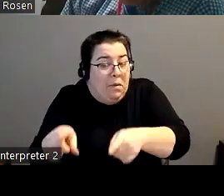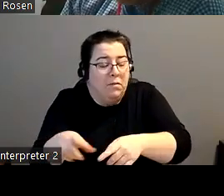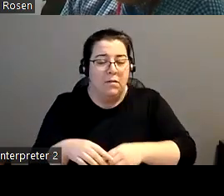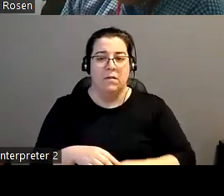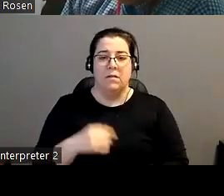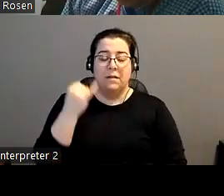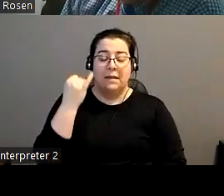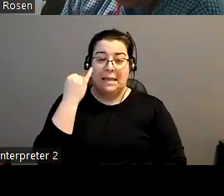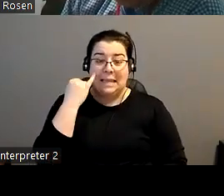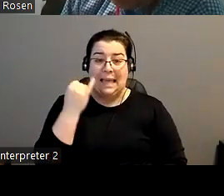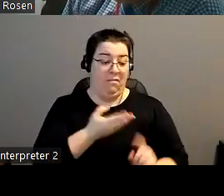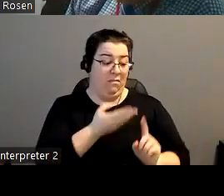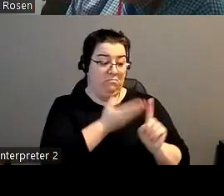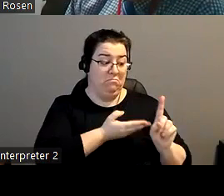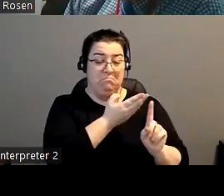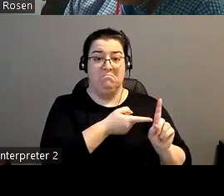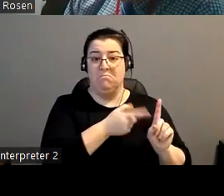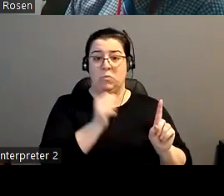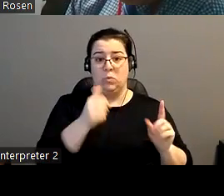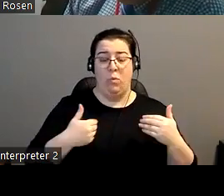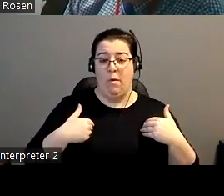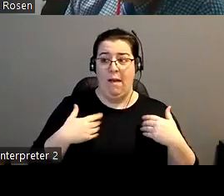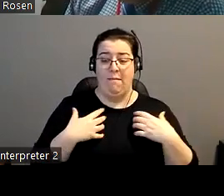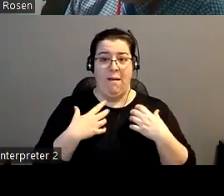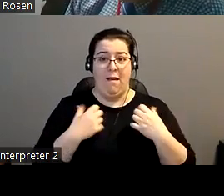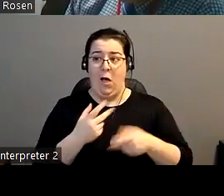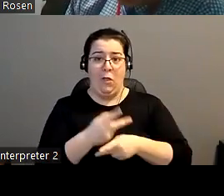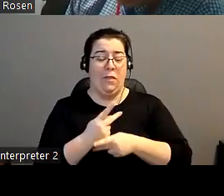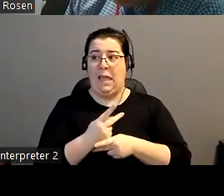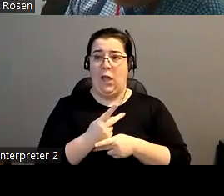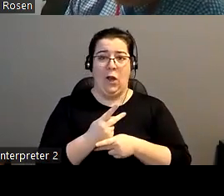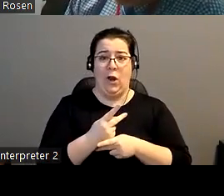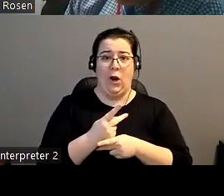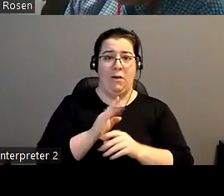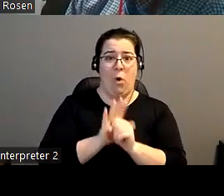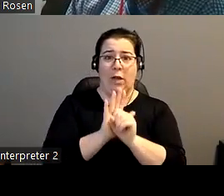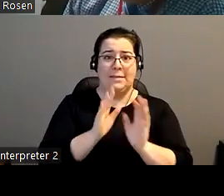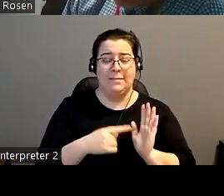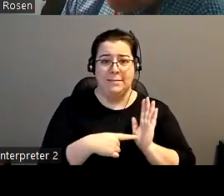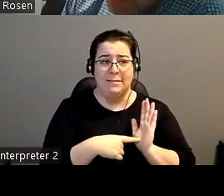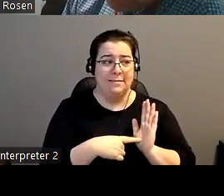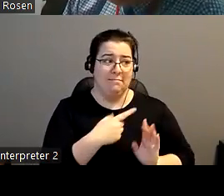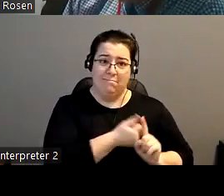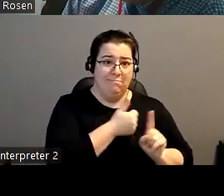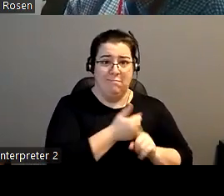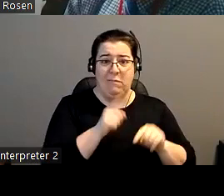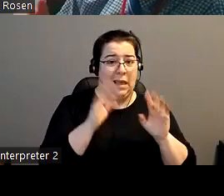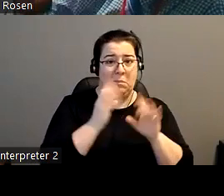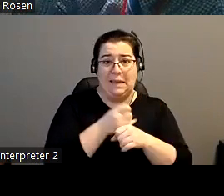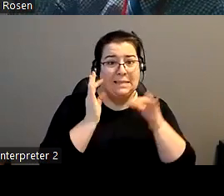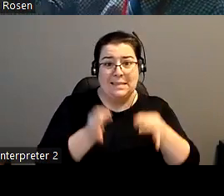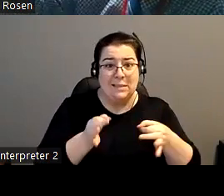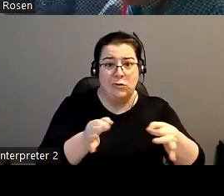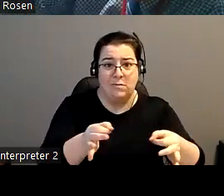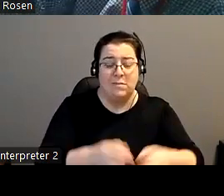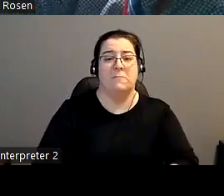does not have a healthcare proxy and is unable to make their decisions. And in the United States, it